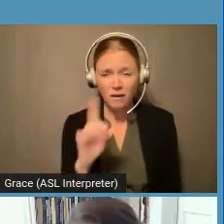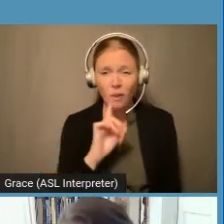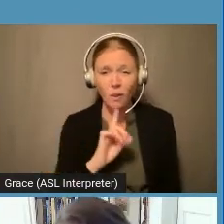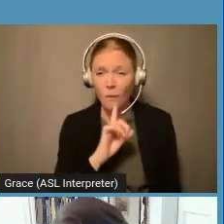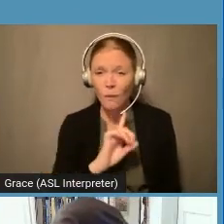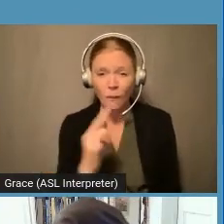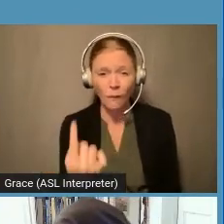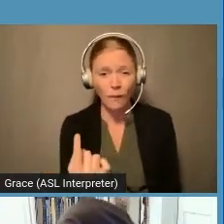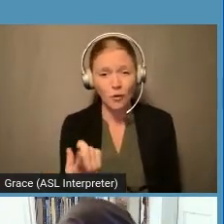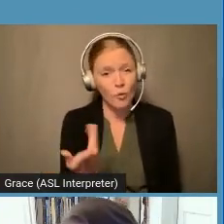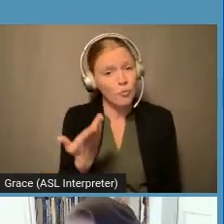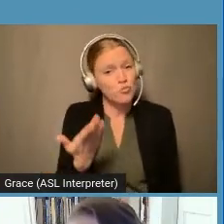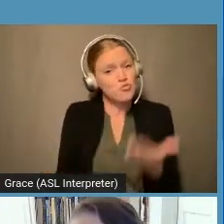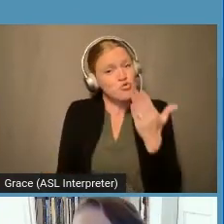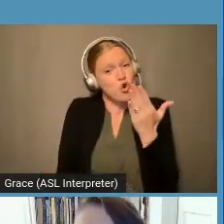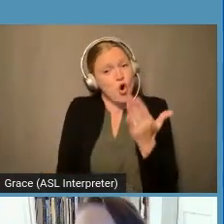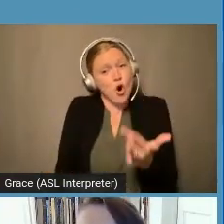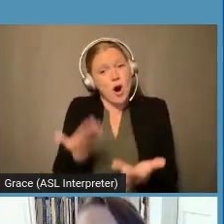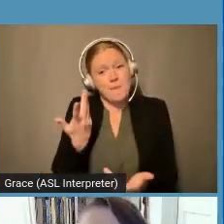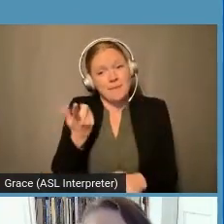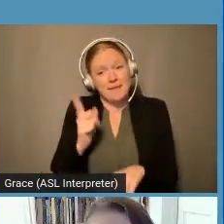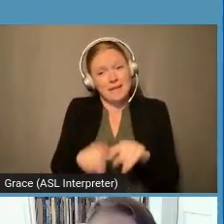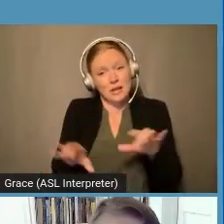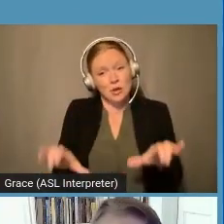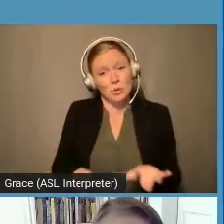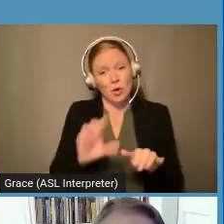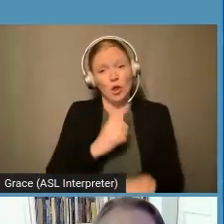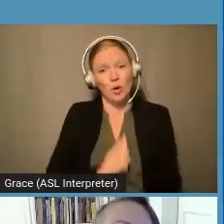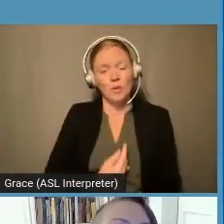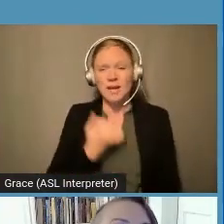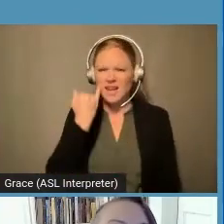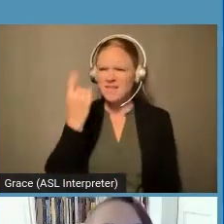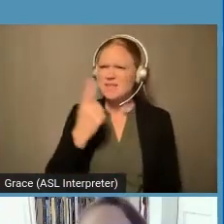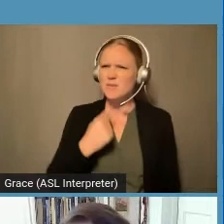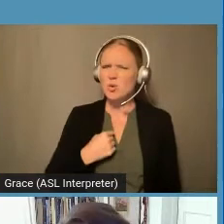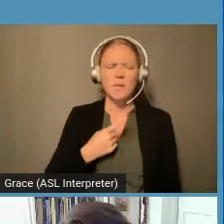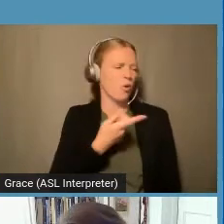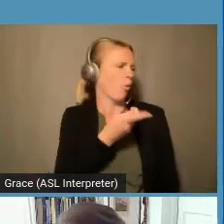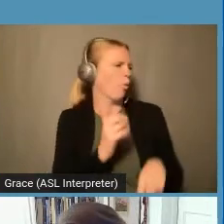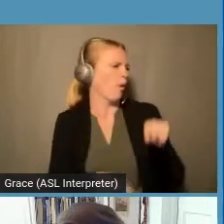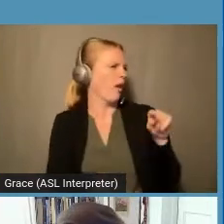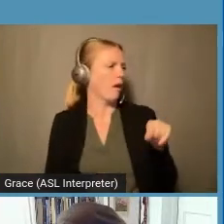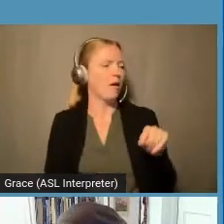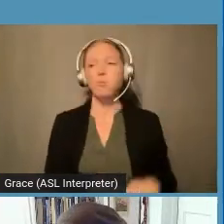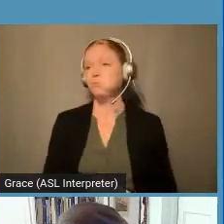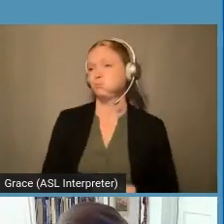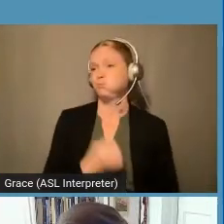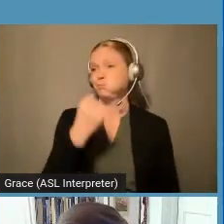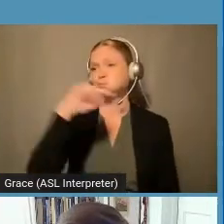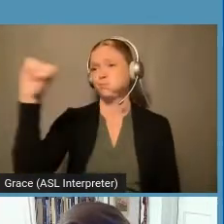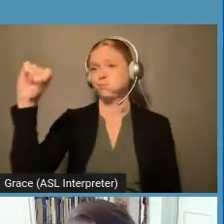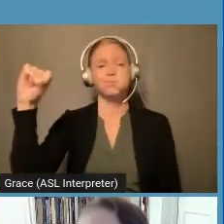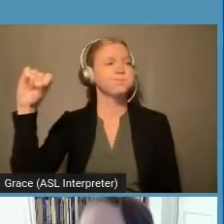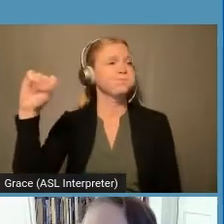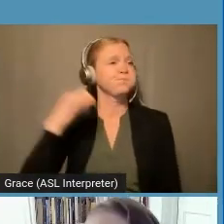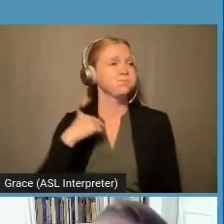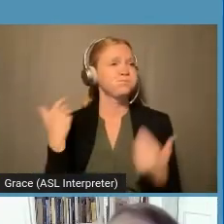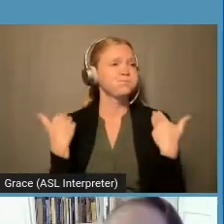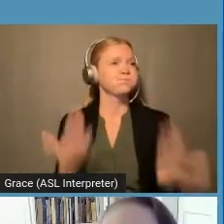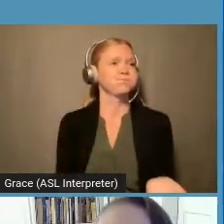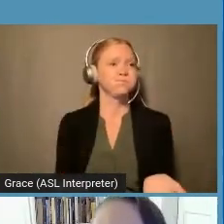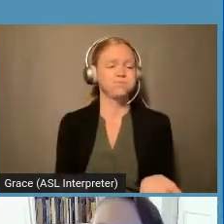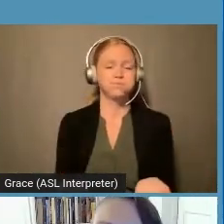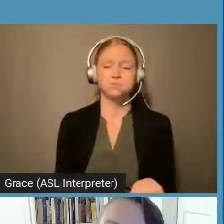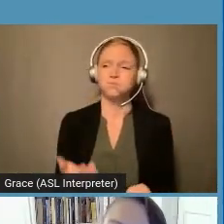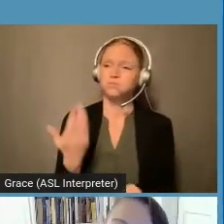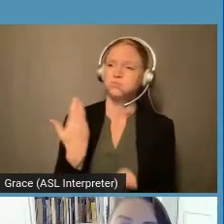probably in there because if somebody told me I couldn't do it alone, I'd be tempted to just to prove them wrong.